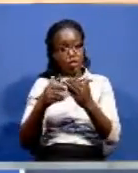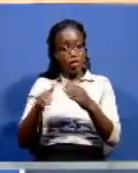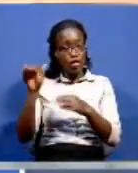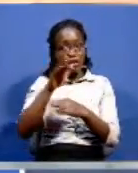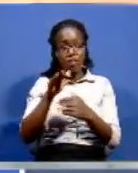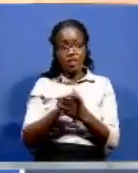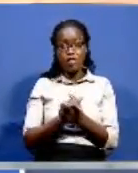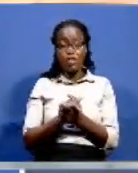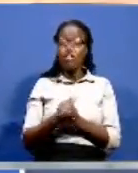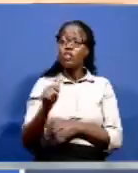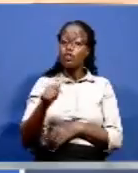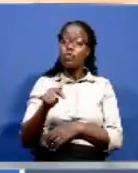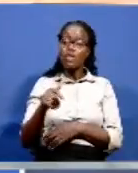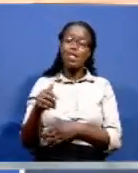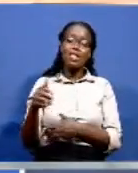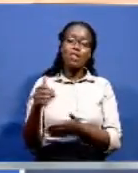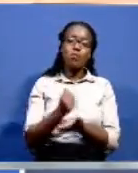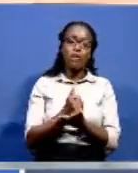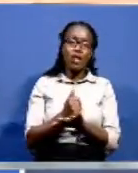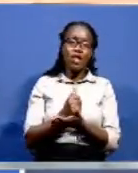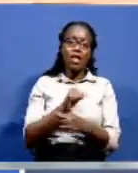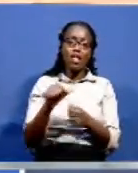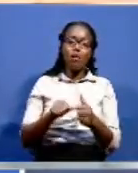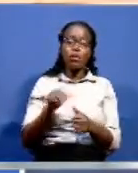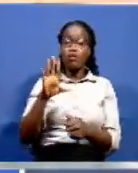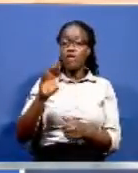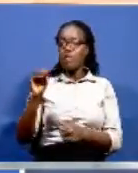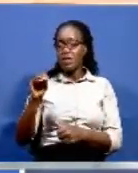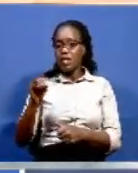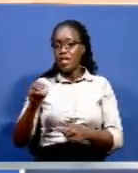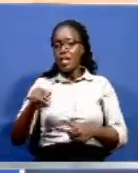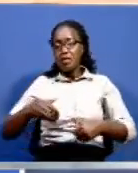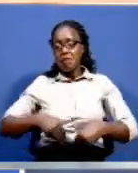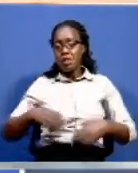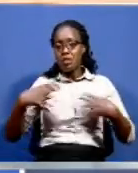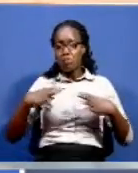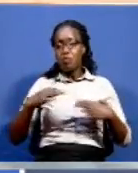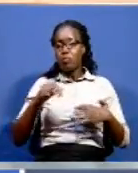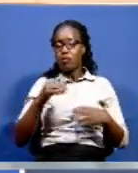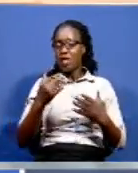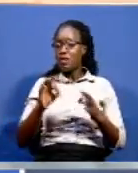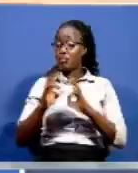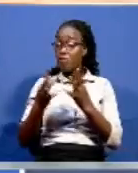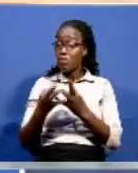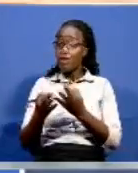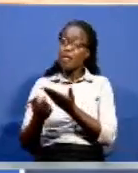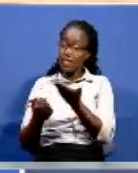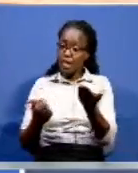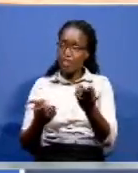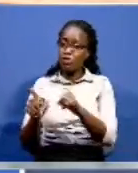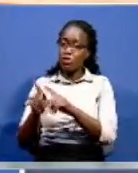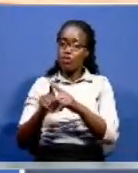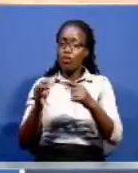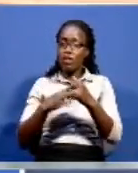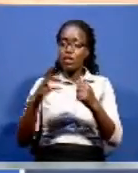Kikotech today employs about 500 young people, not to mention about their families, and